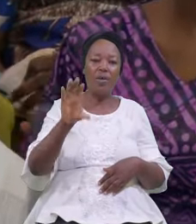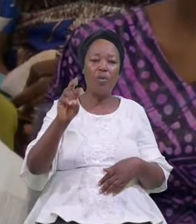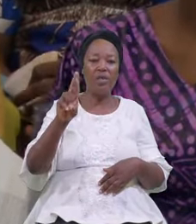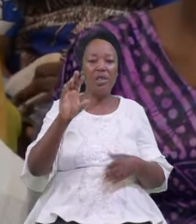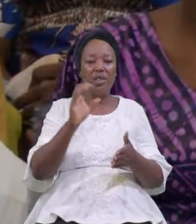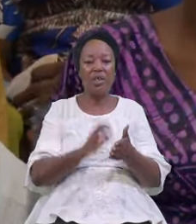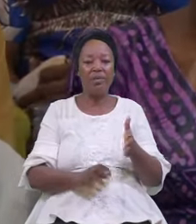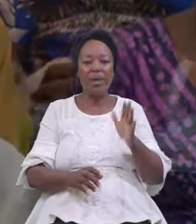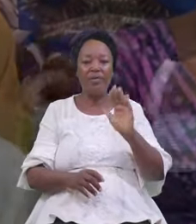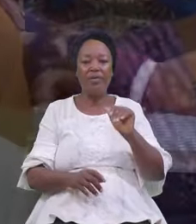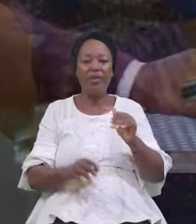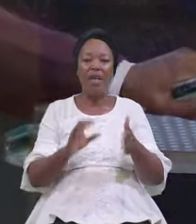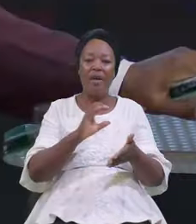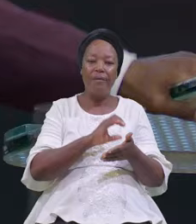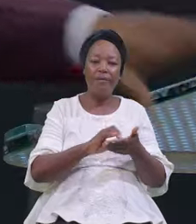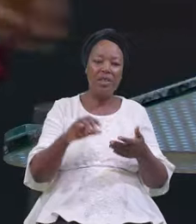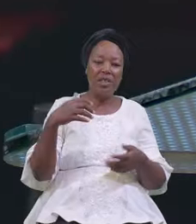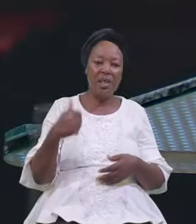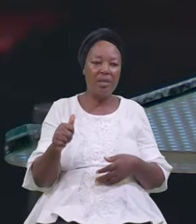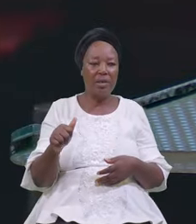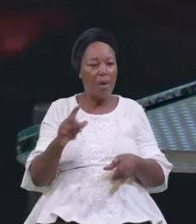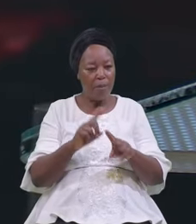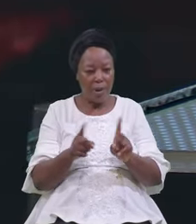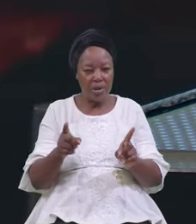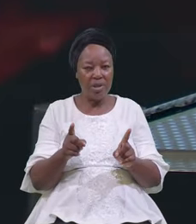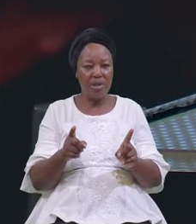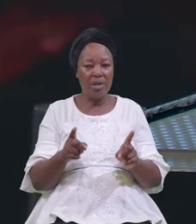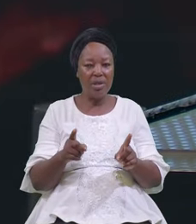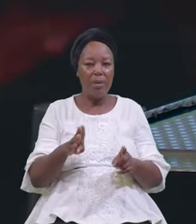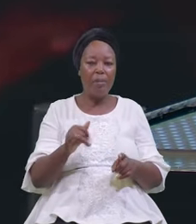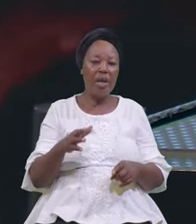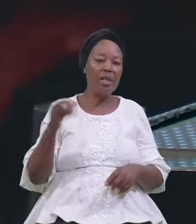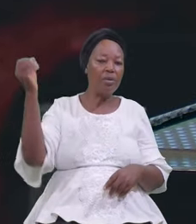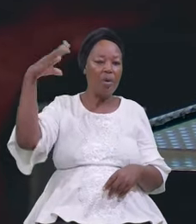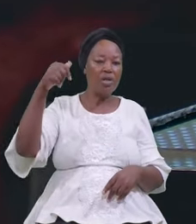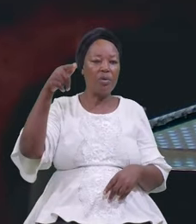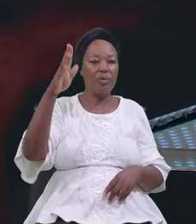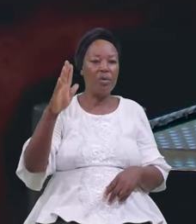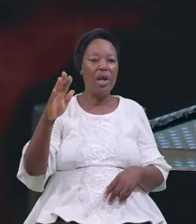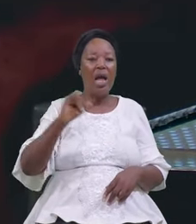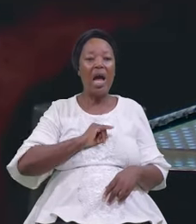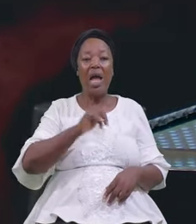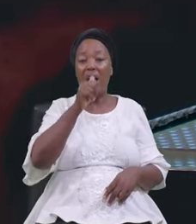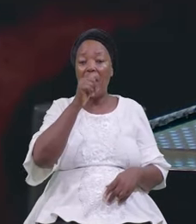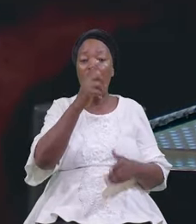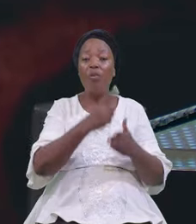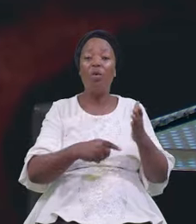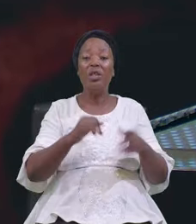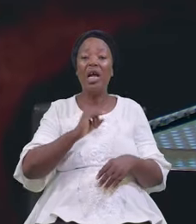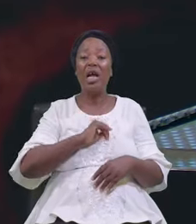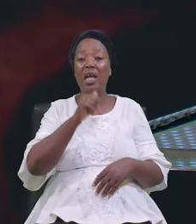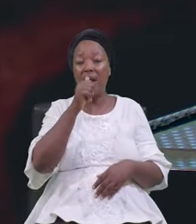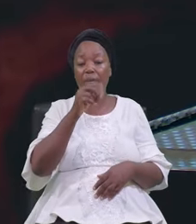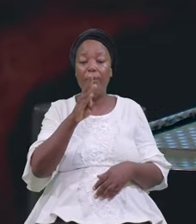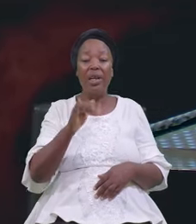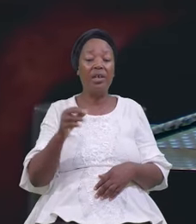chapter 15, verse 10. But by the grace of God, I am what I am. By